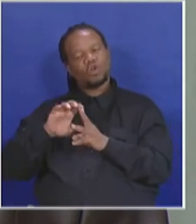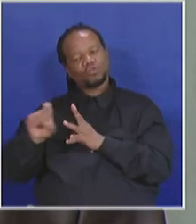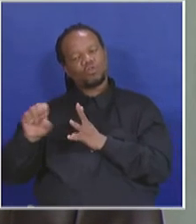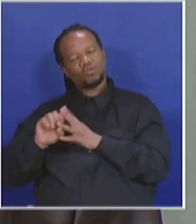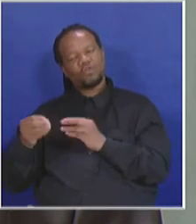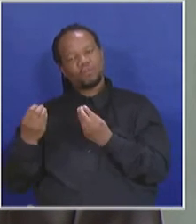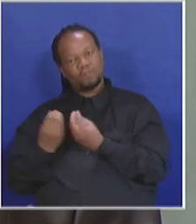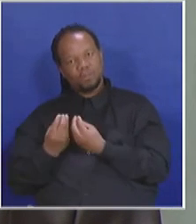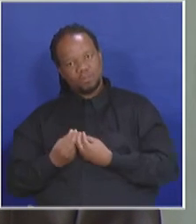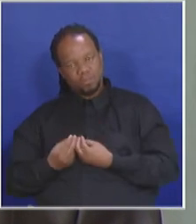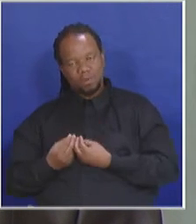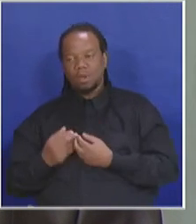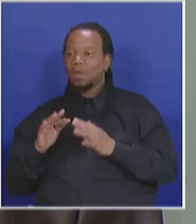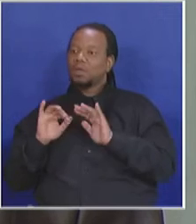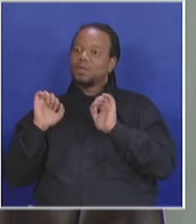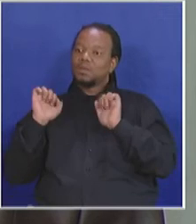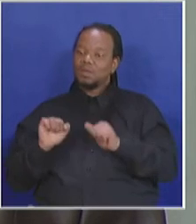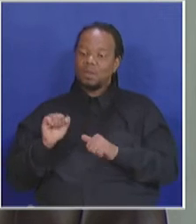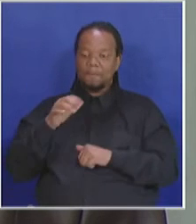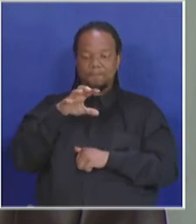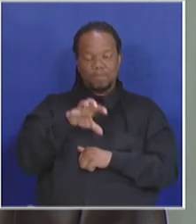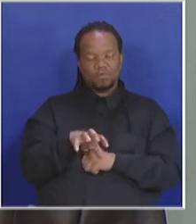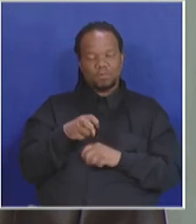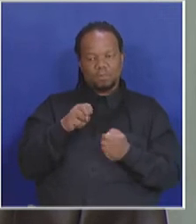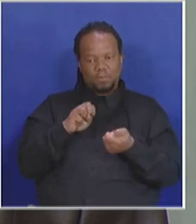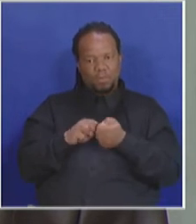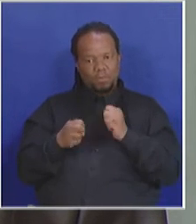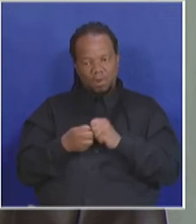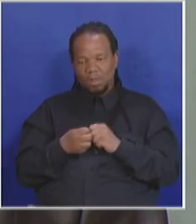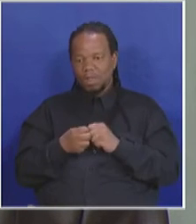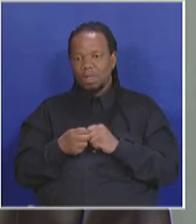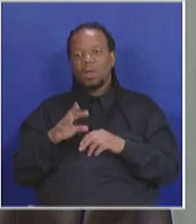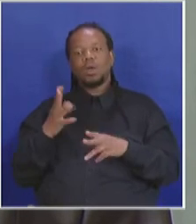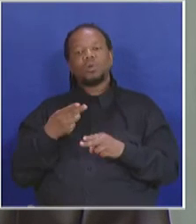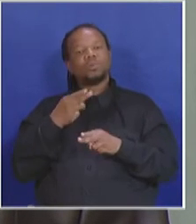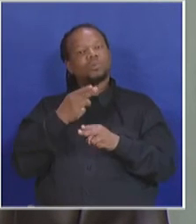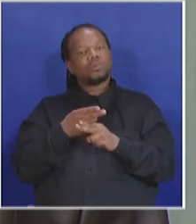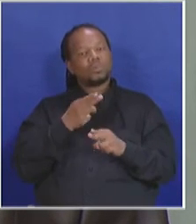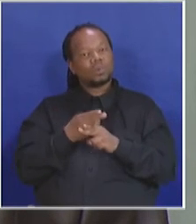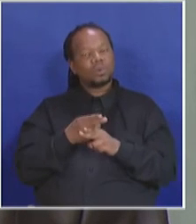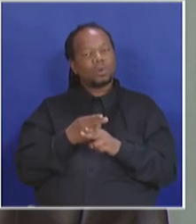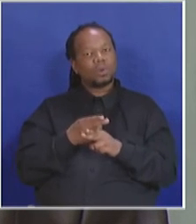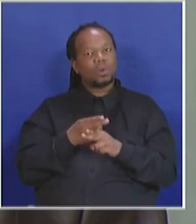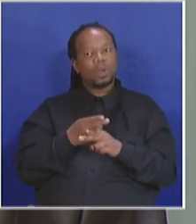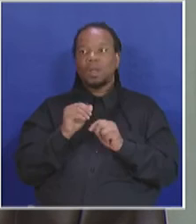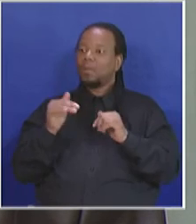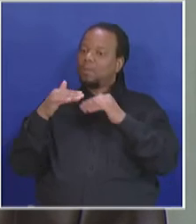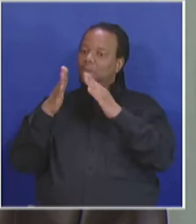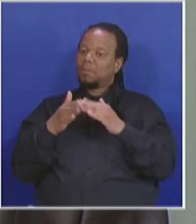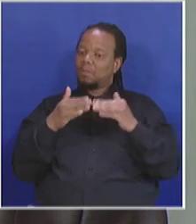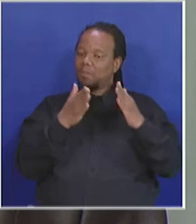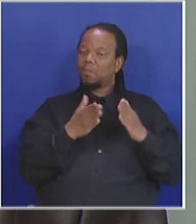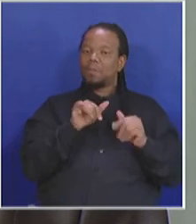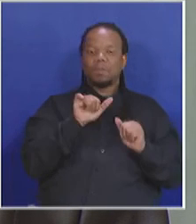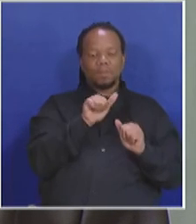recognized challenges relating to housing delivery and sewage. We must appreciate the commitment by the provincial government